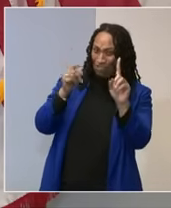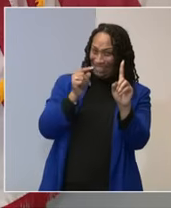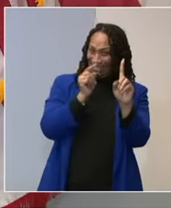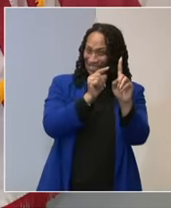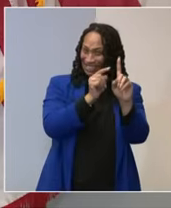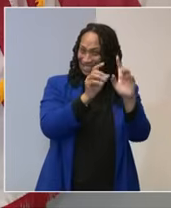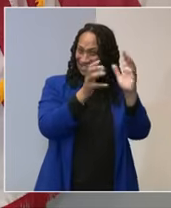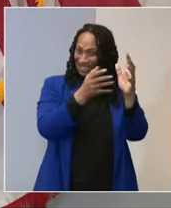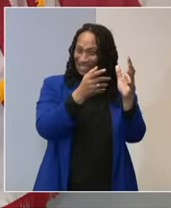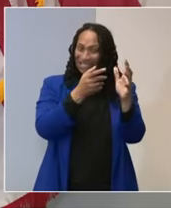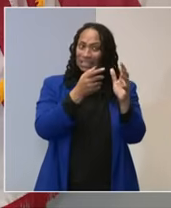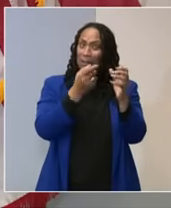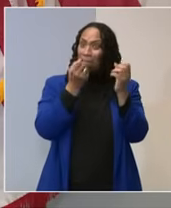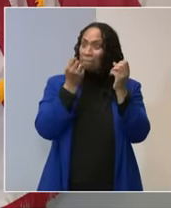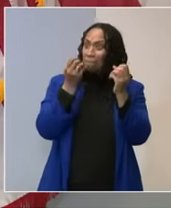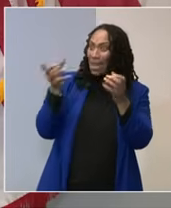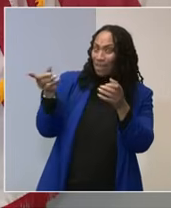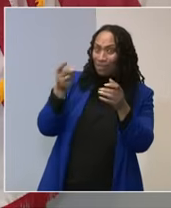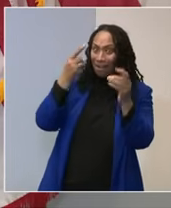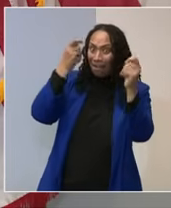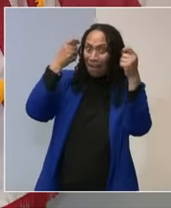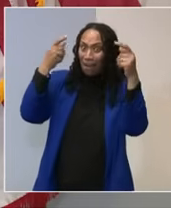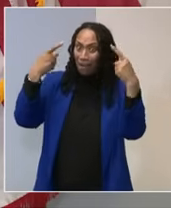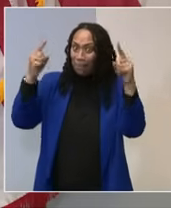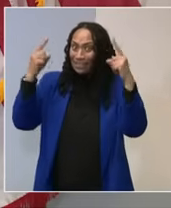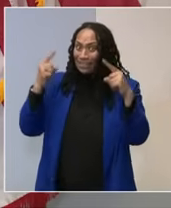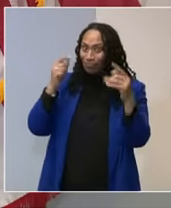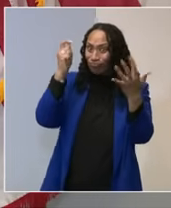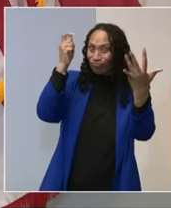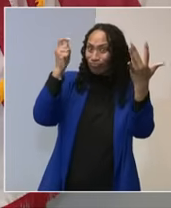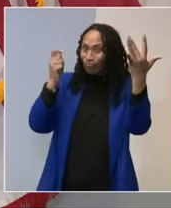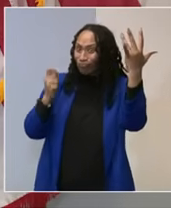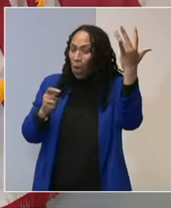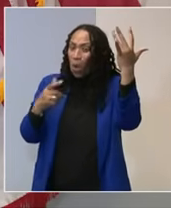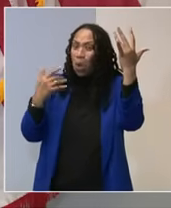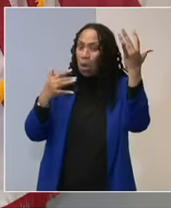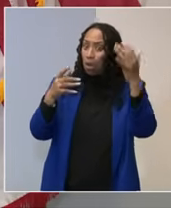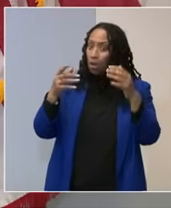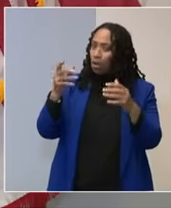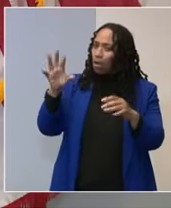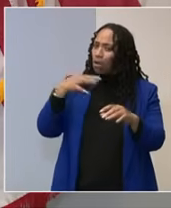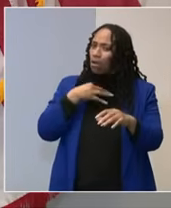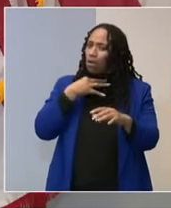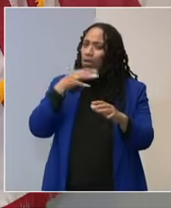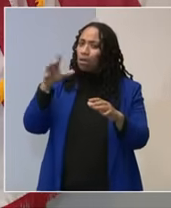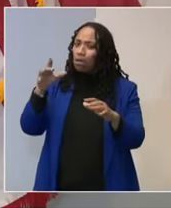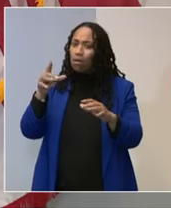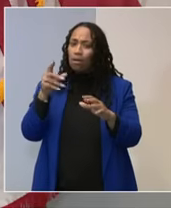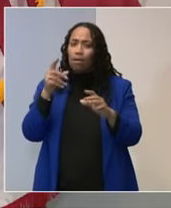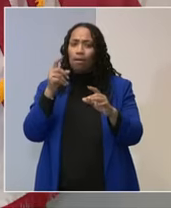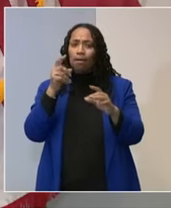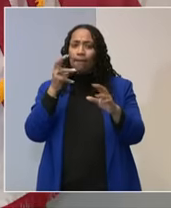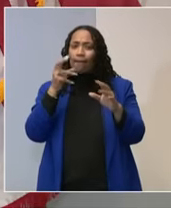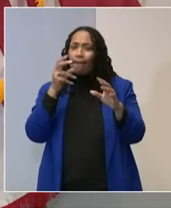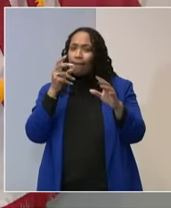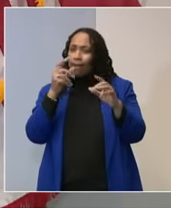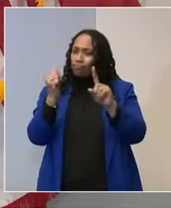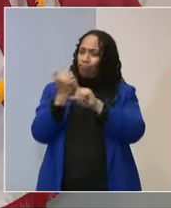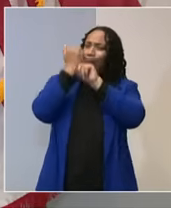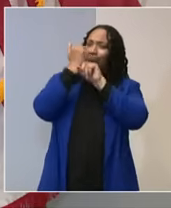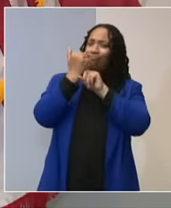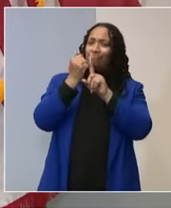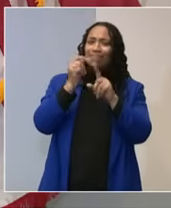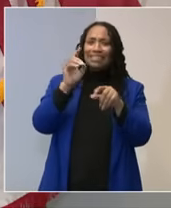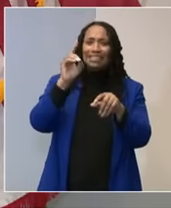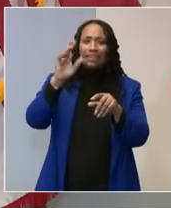changed in D.C. politics, like the good things, the bad things, anything notable to you that has changed about how D.C. politics works, how it's run, how people kind of